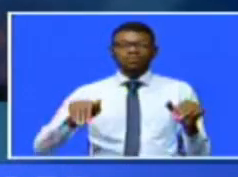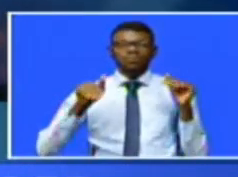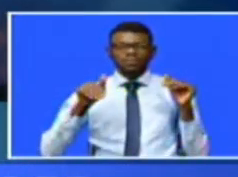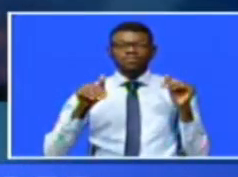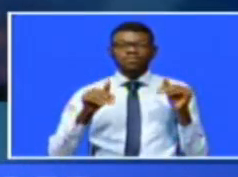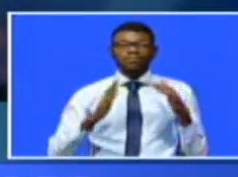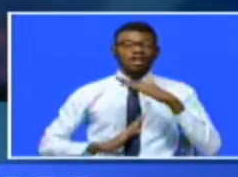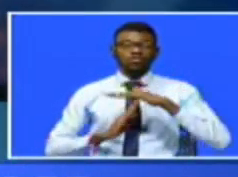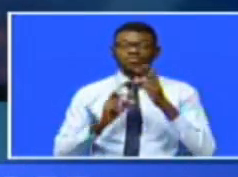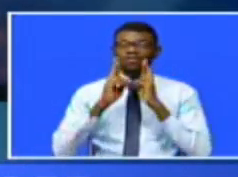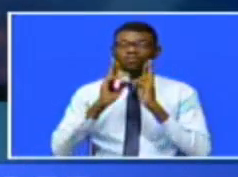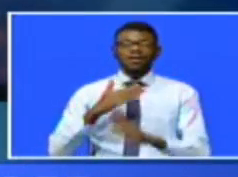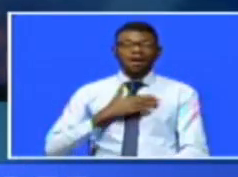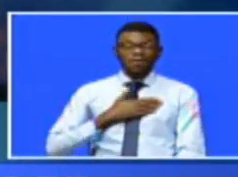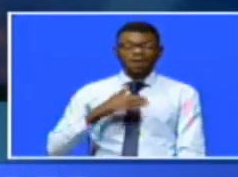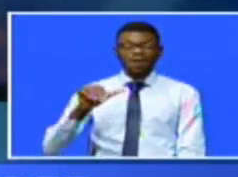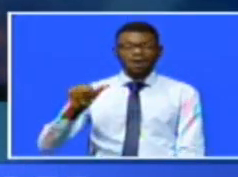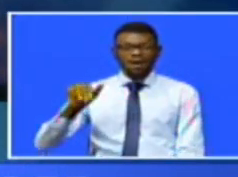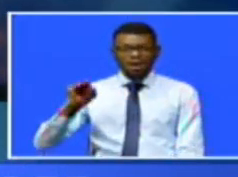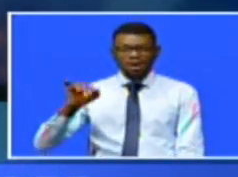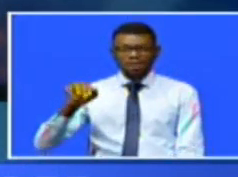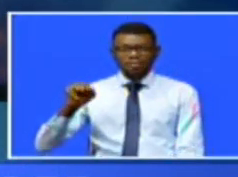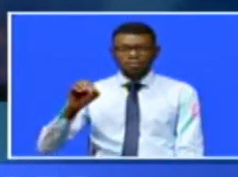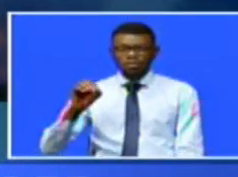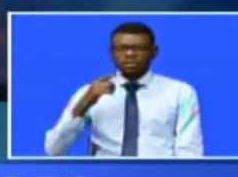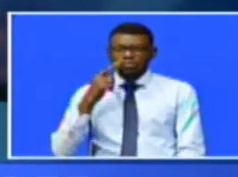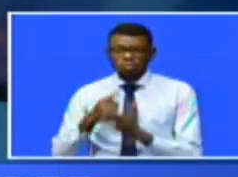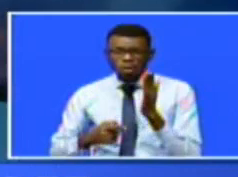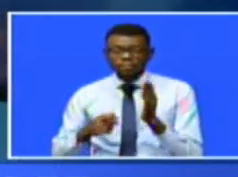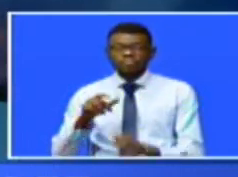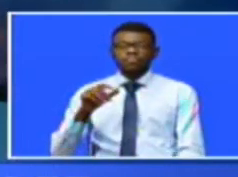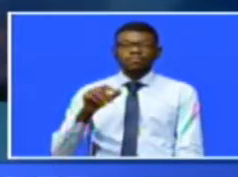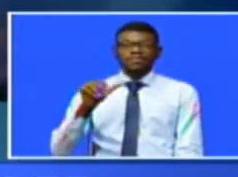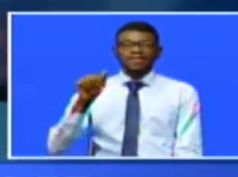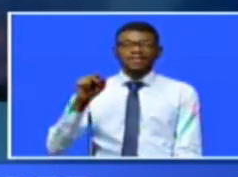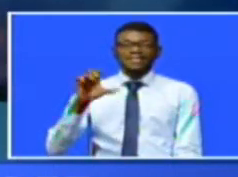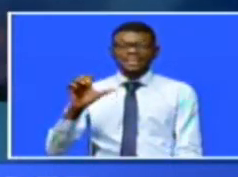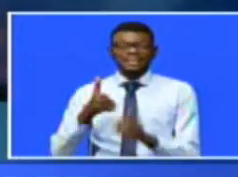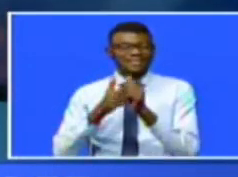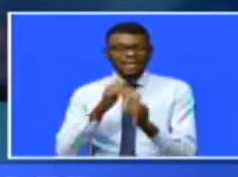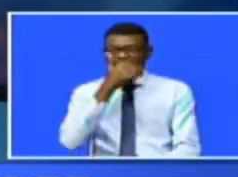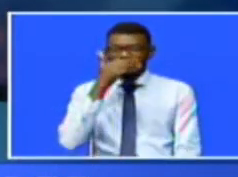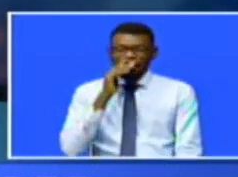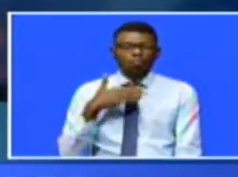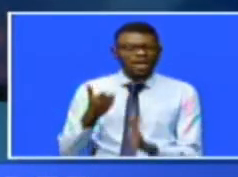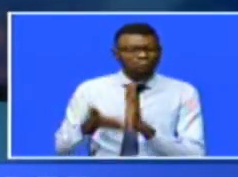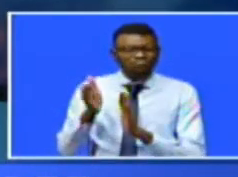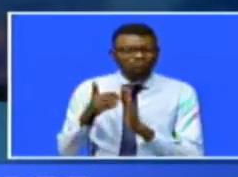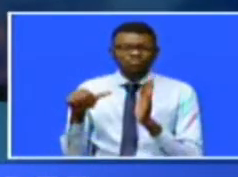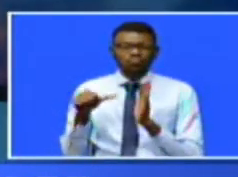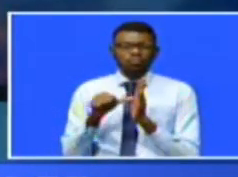senior reporter Patrick Amimo tells us, NC party leader Musalia Mudavadi is calling for a speedy resolution of the